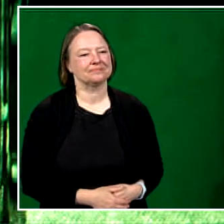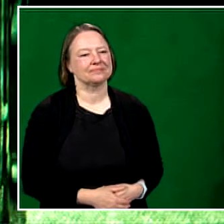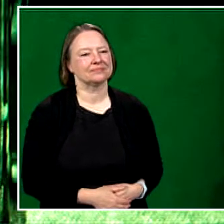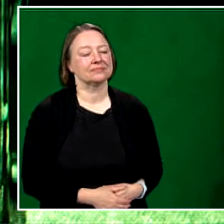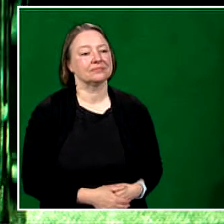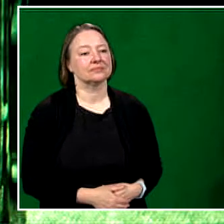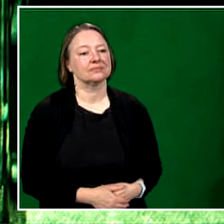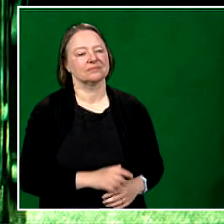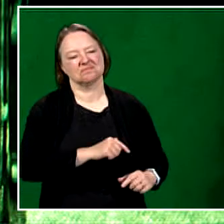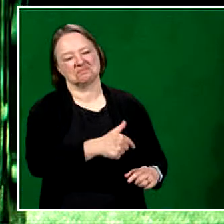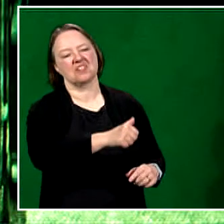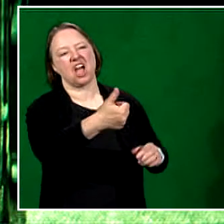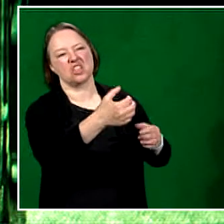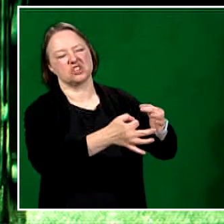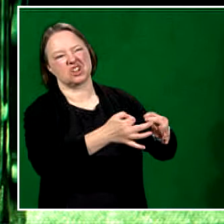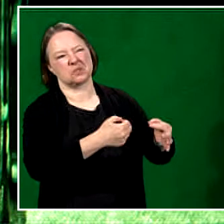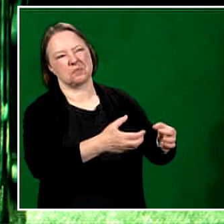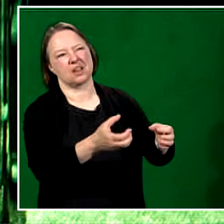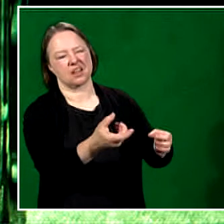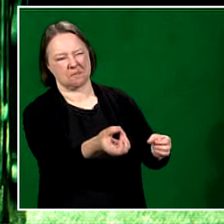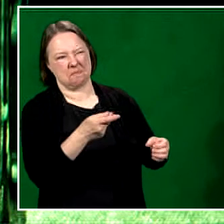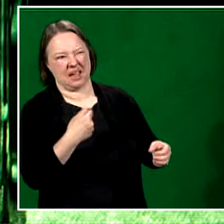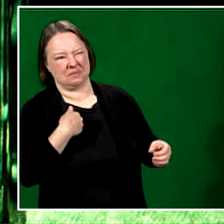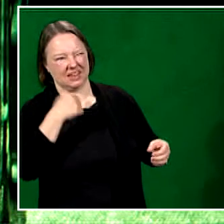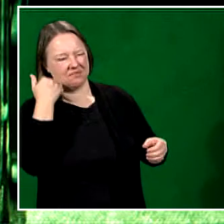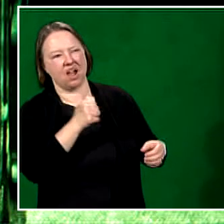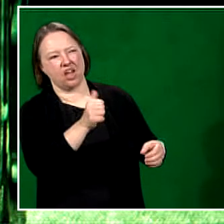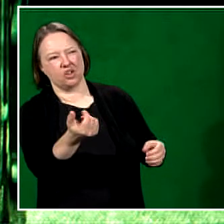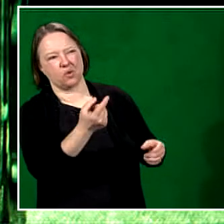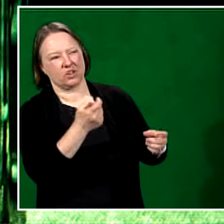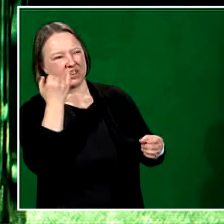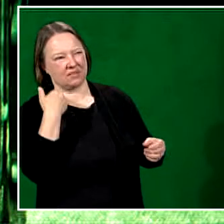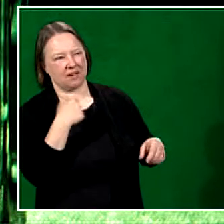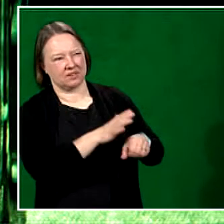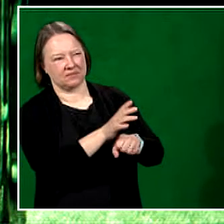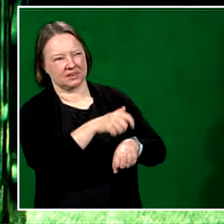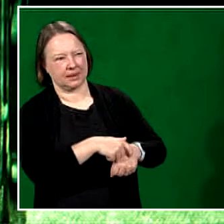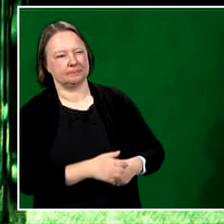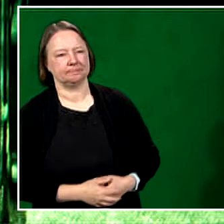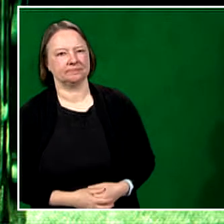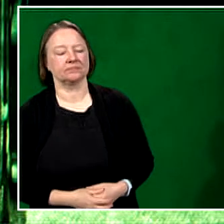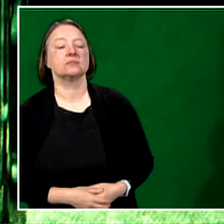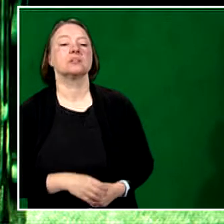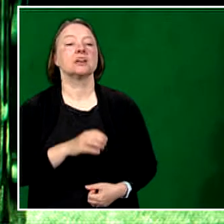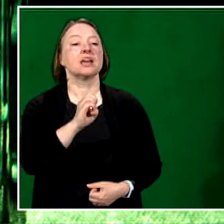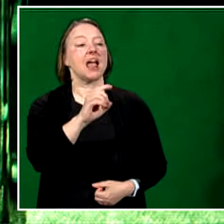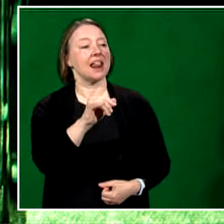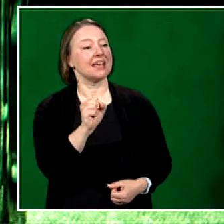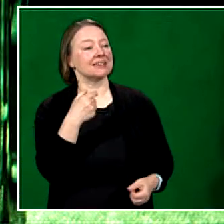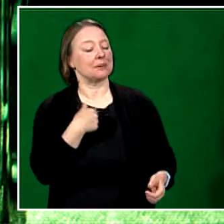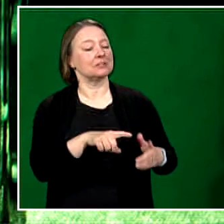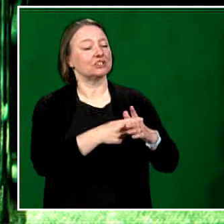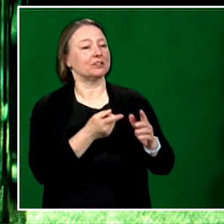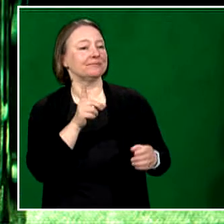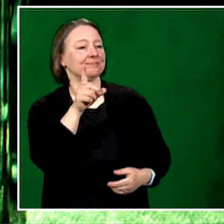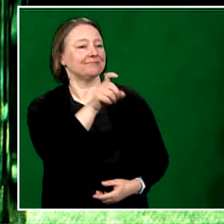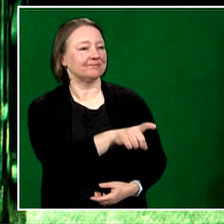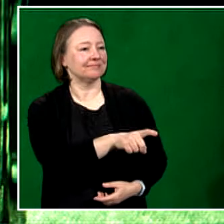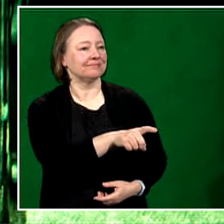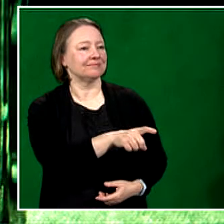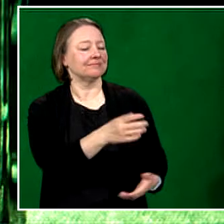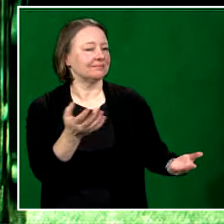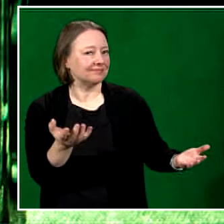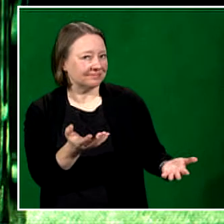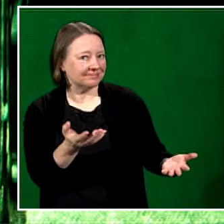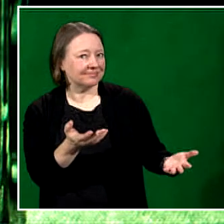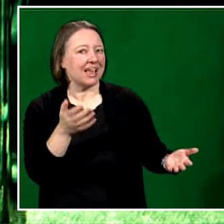I'll turn it over to my other judges, but come back if I have another question and if we have time. Elias, I'll jump in. So my question